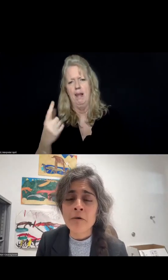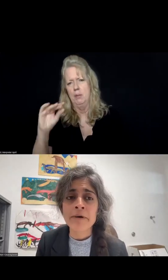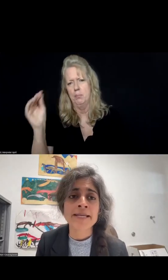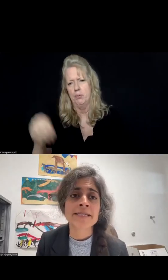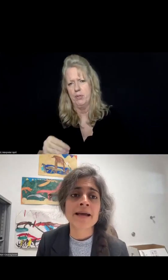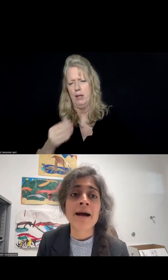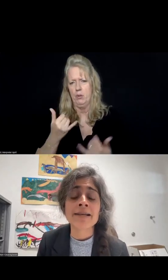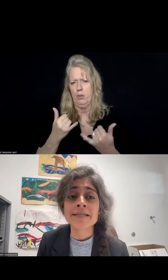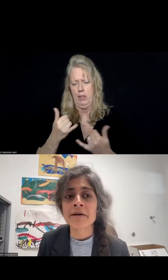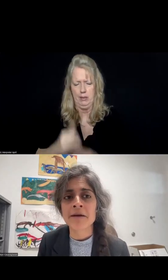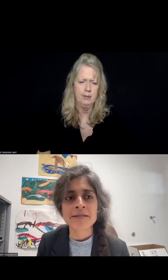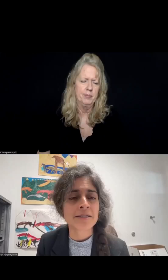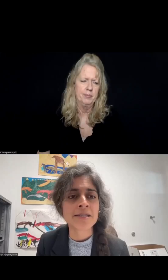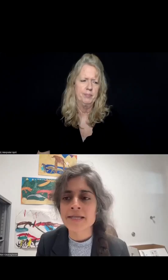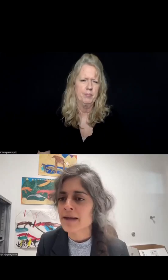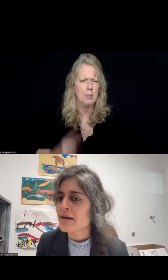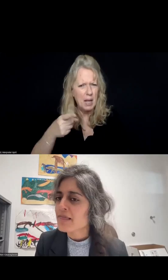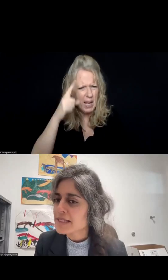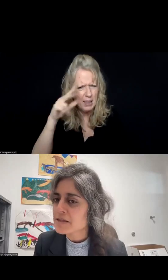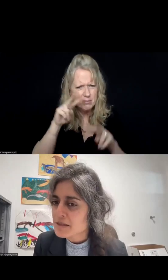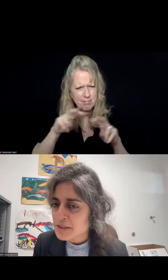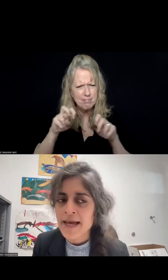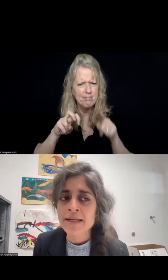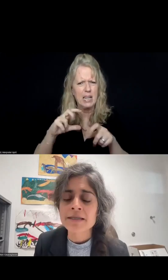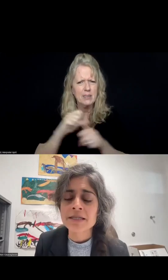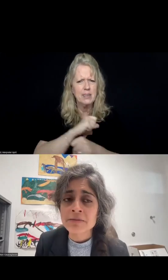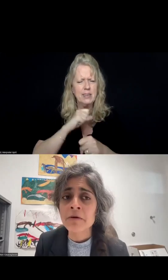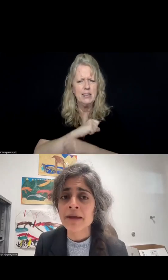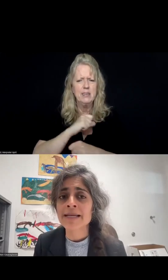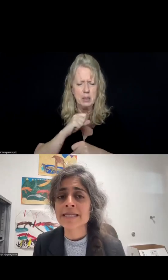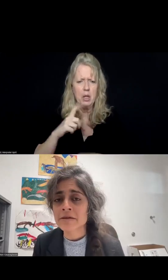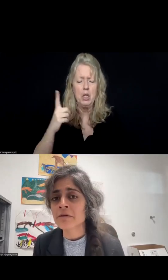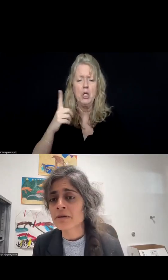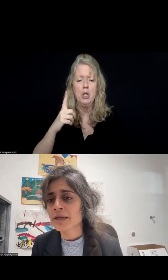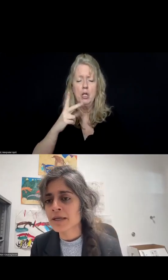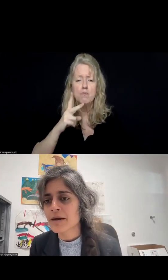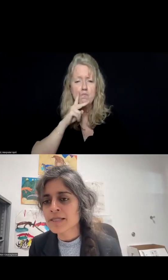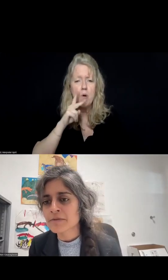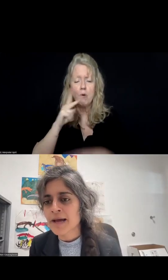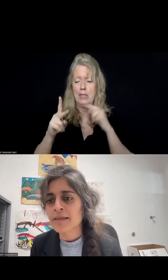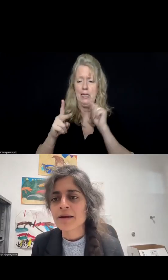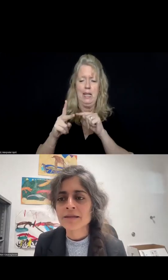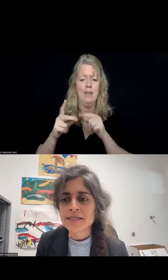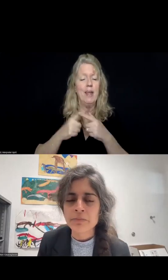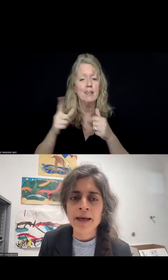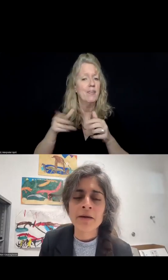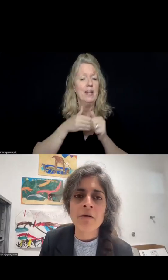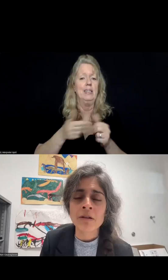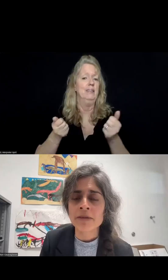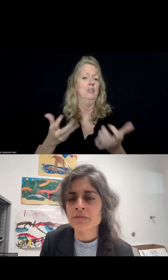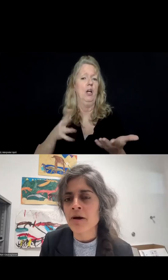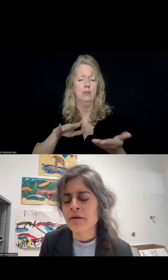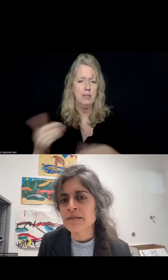I'm always stuck on the statistic that smoking is still the leading cause of death,